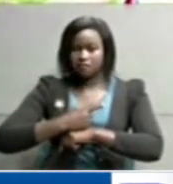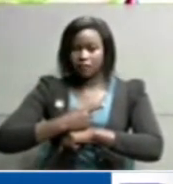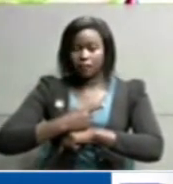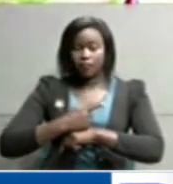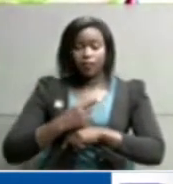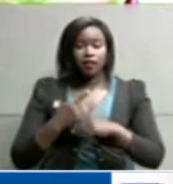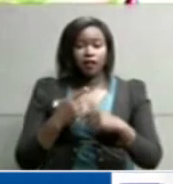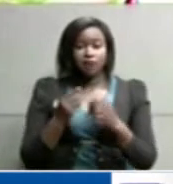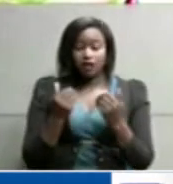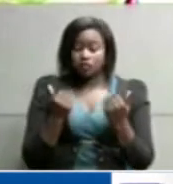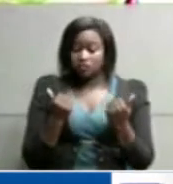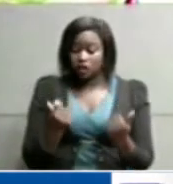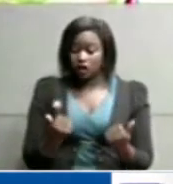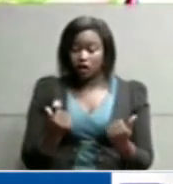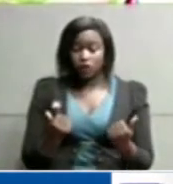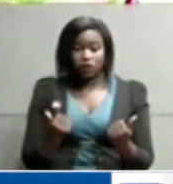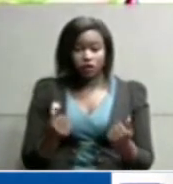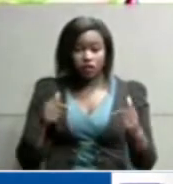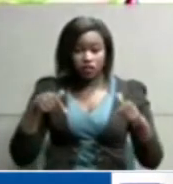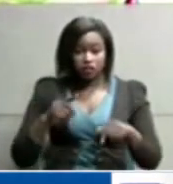Now, where we